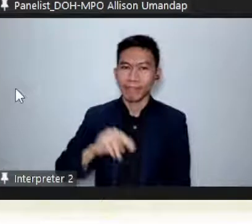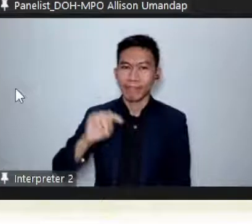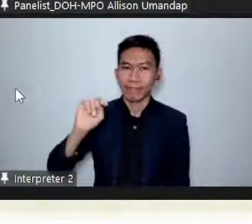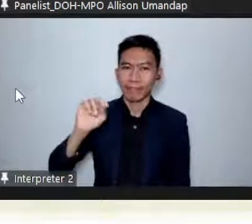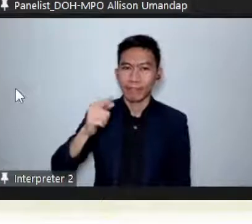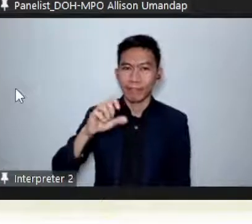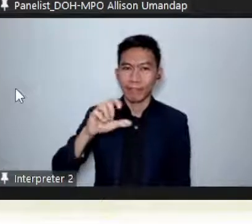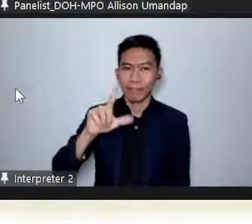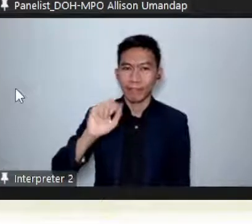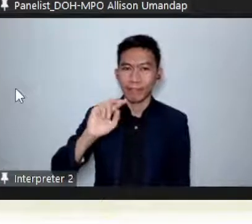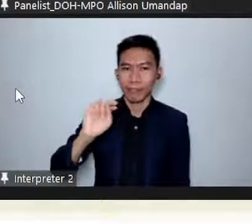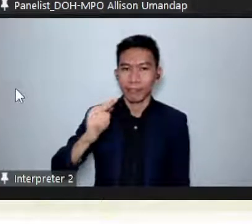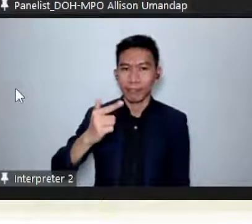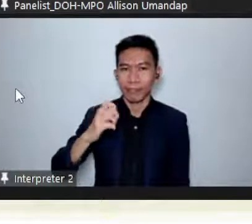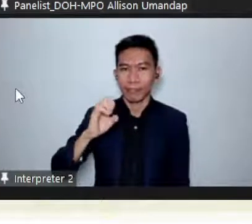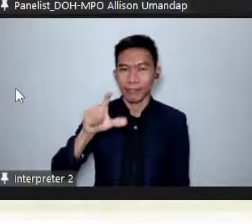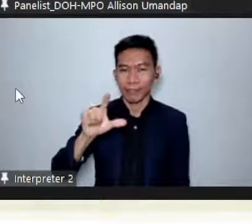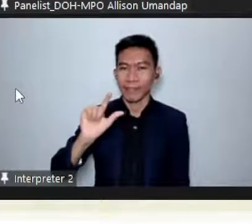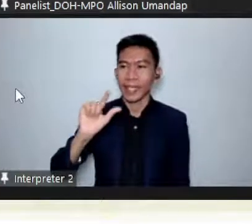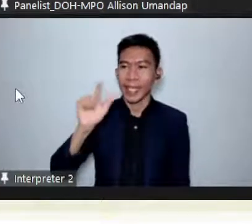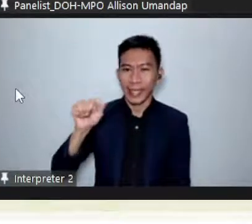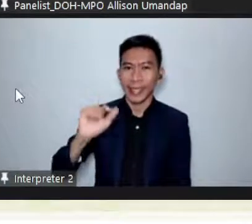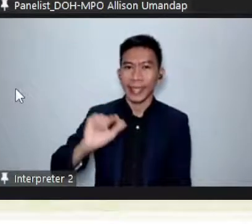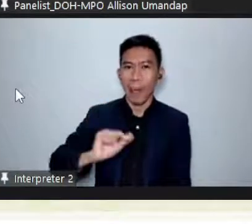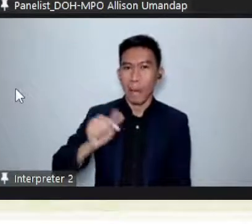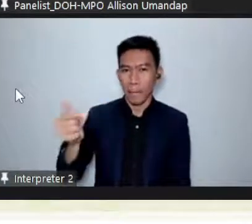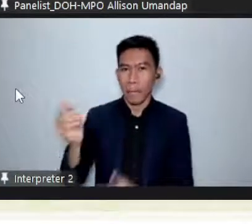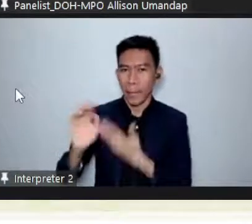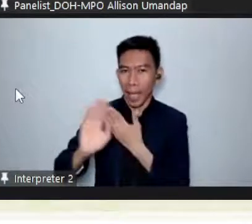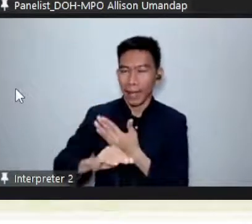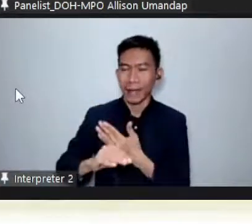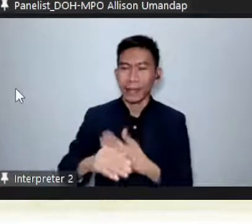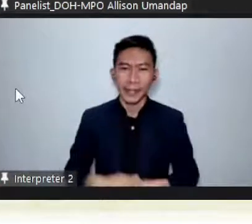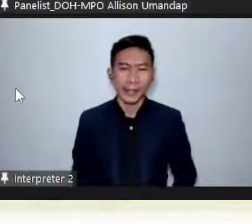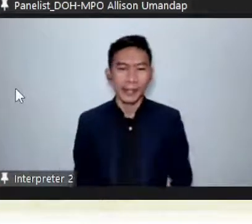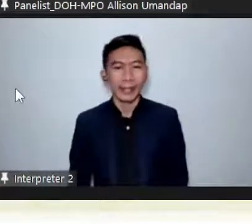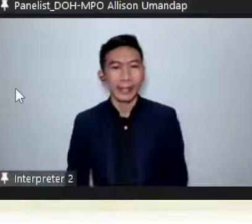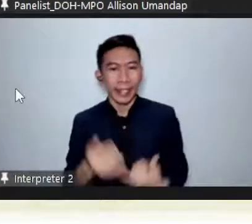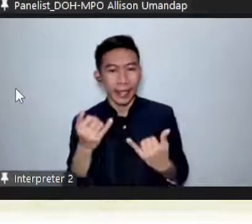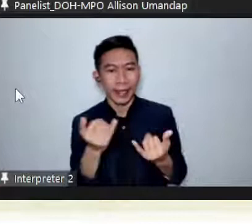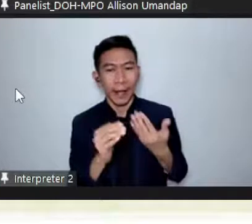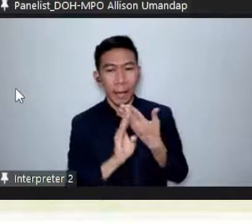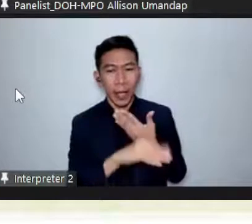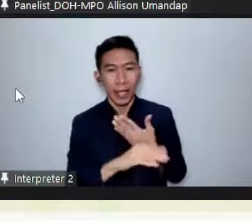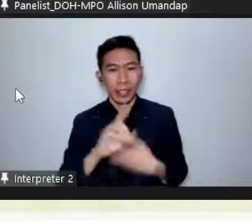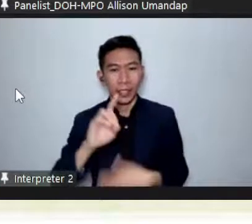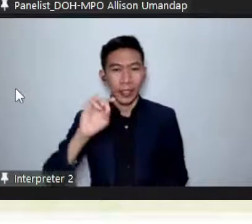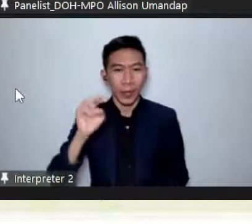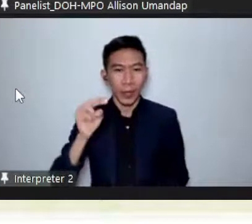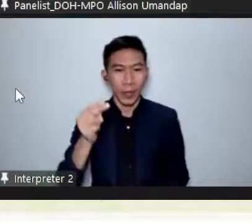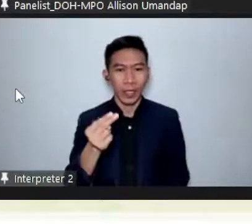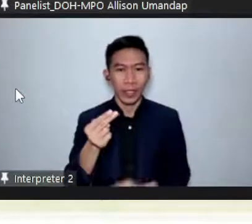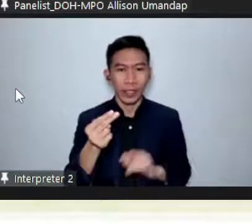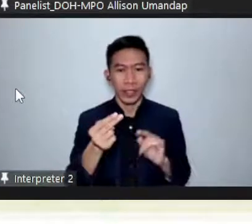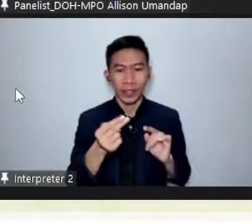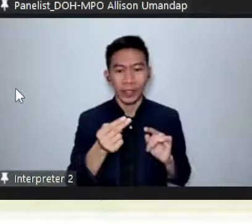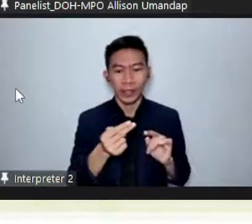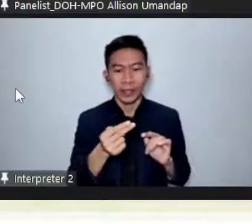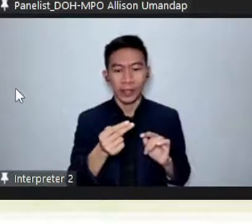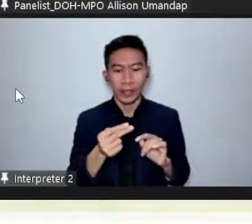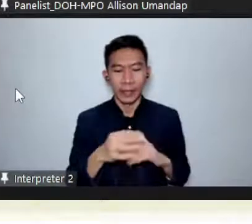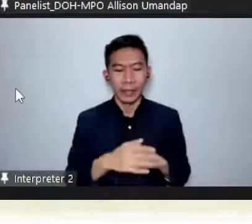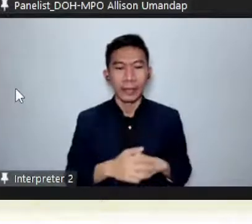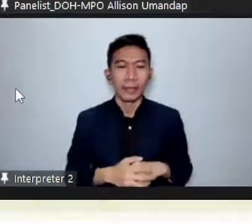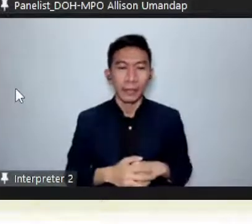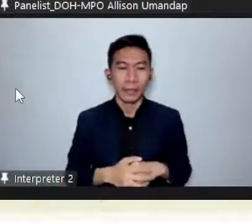back to you during the discussion part. Okay, we will go back now to DOH. So we